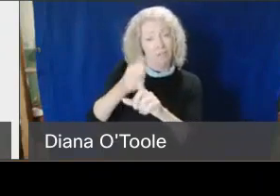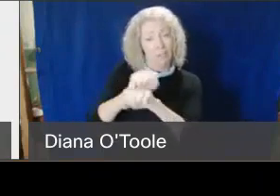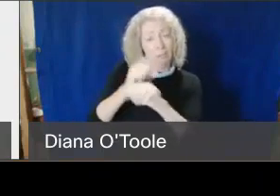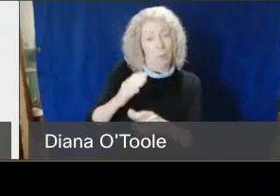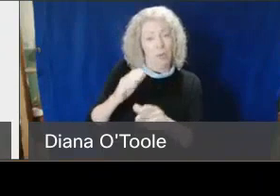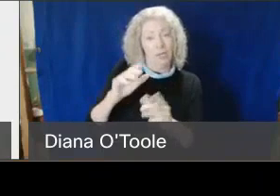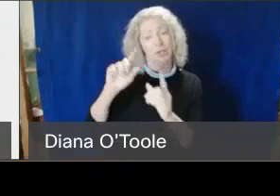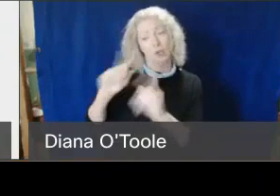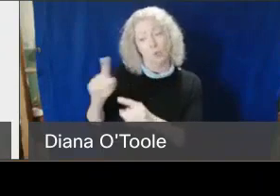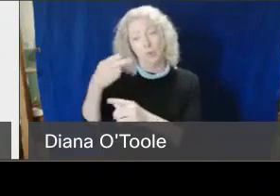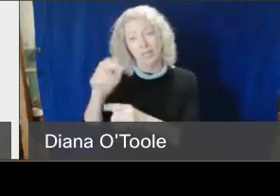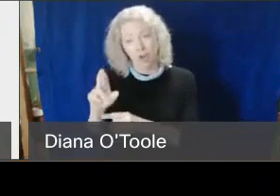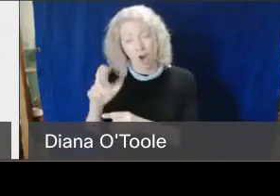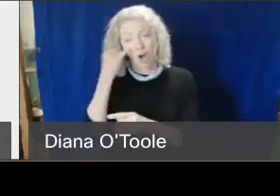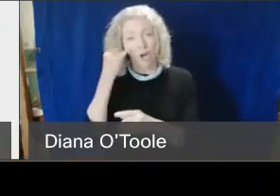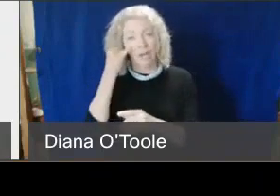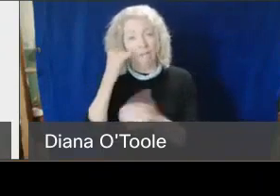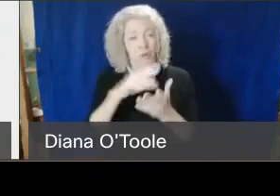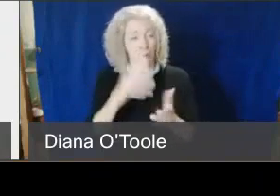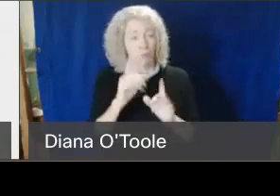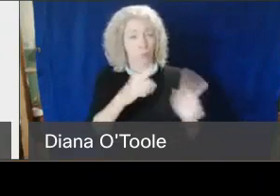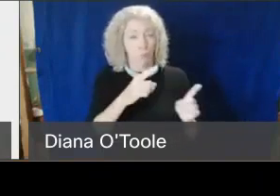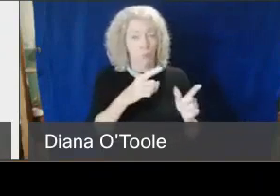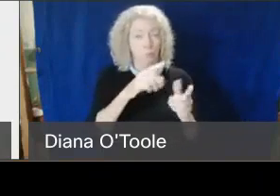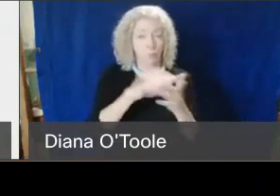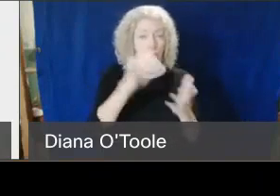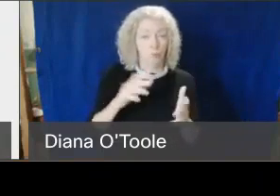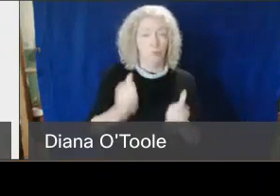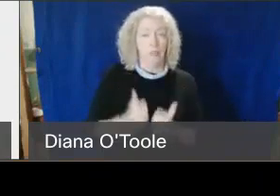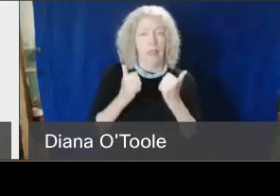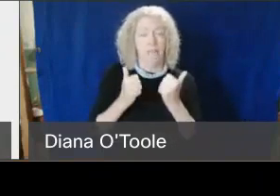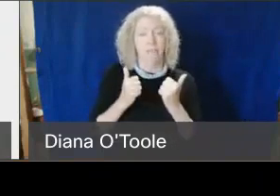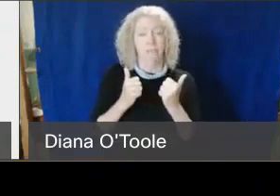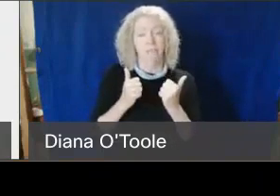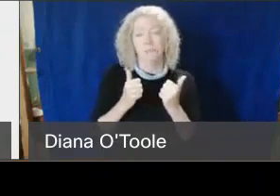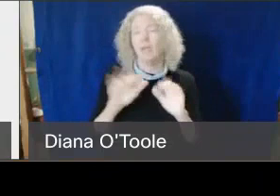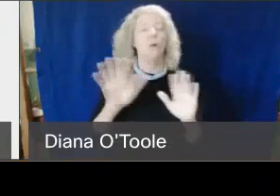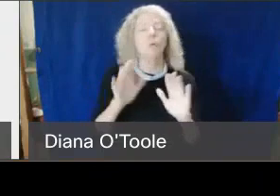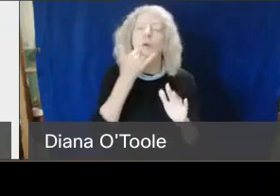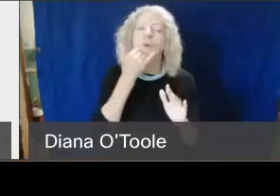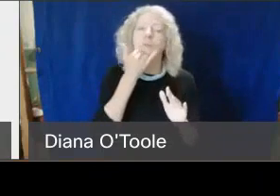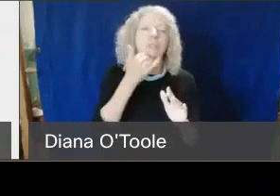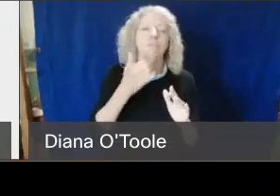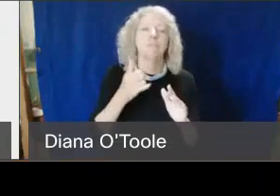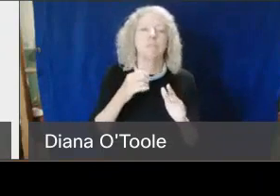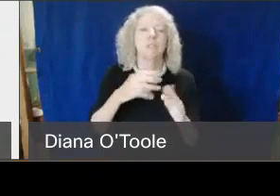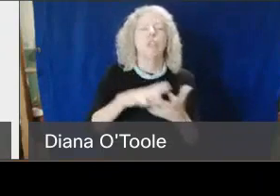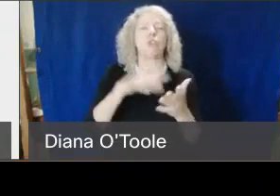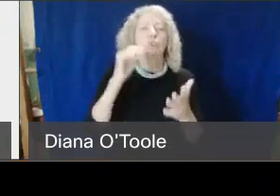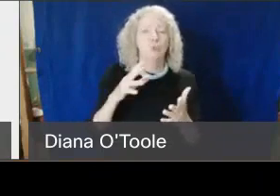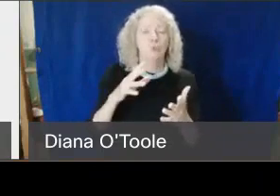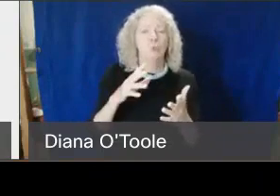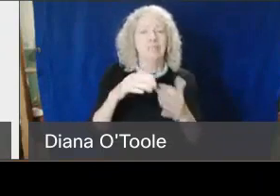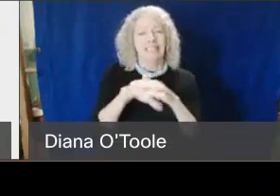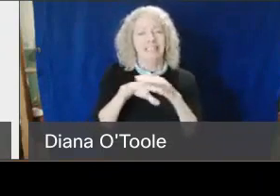needs to go to student life and in particular, I'm sorry, this to accessibility services. Maria may say in